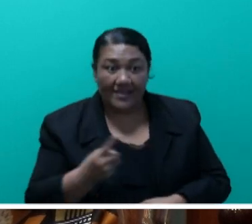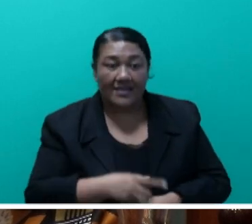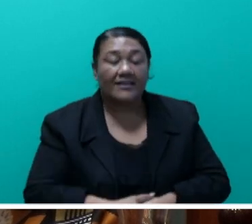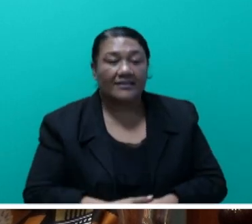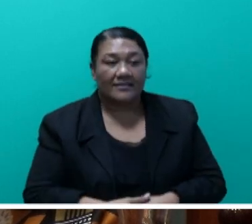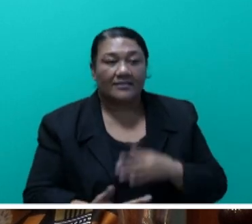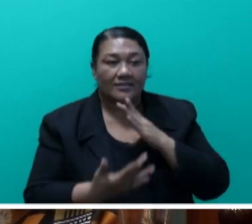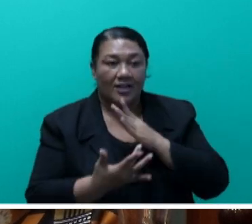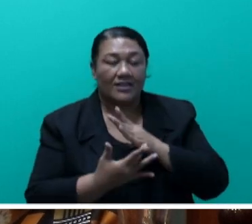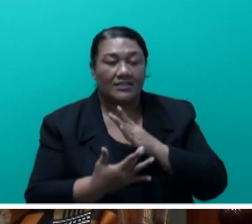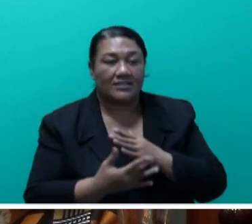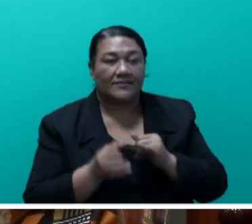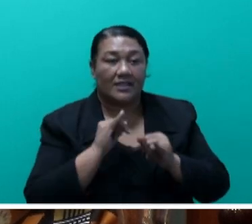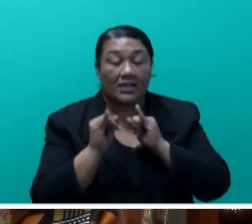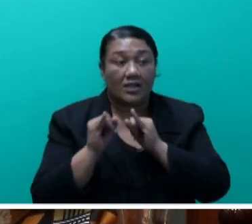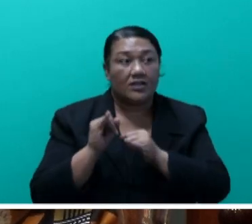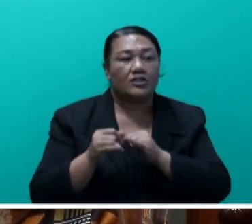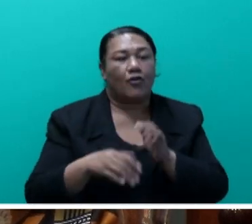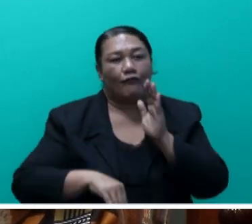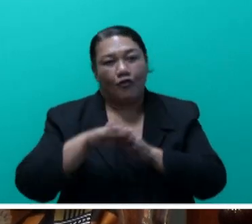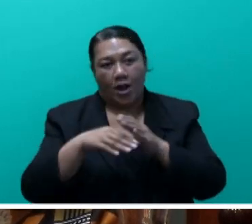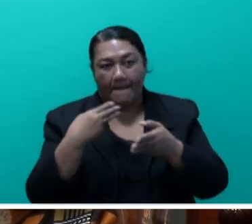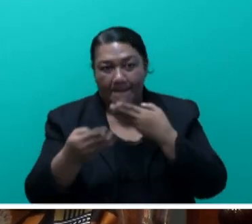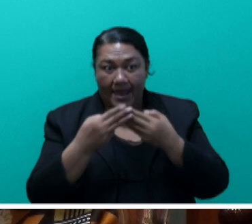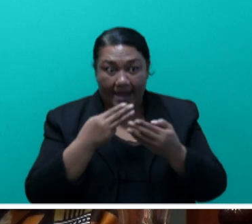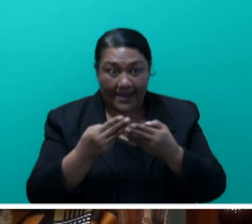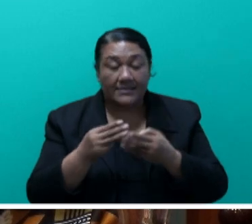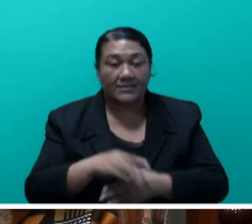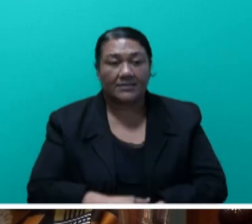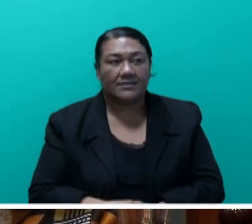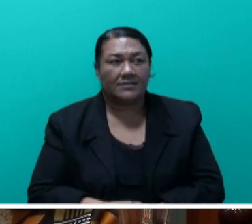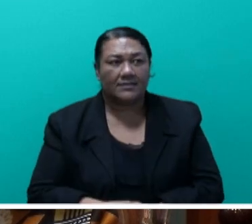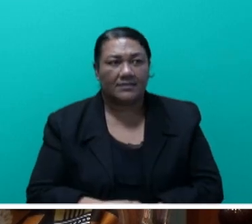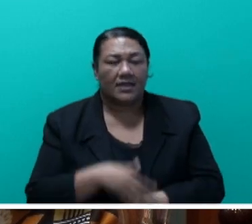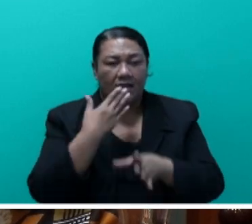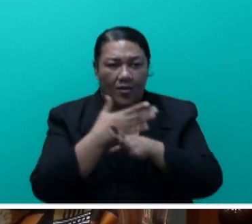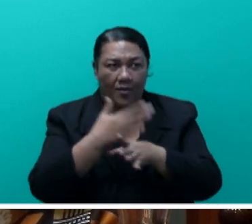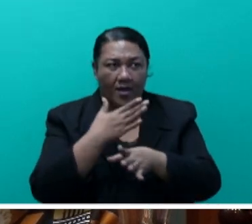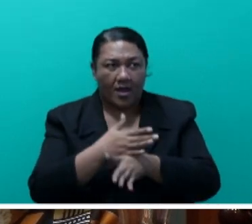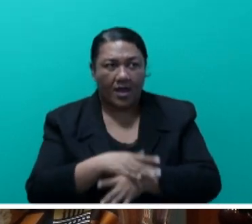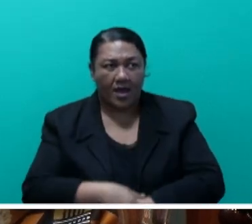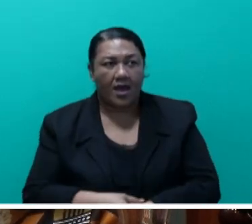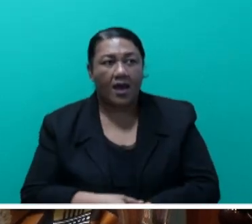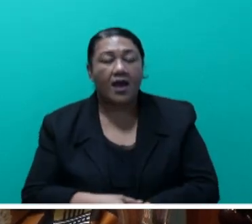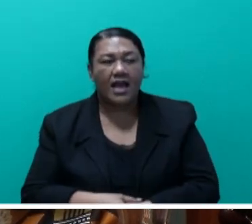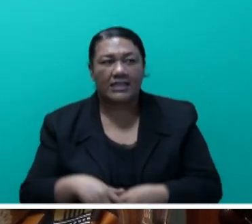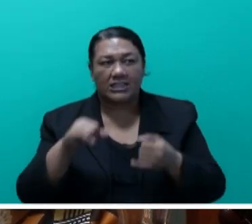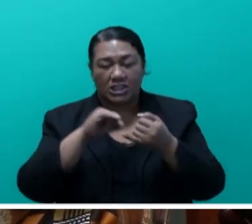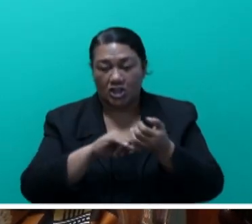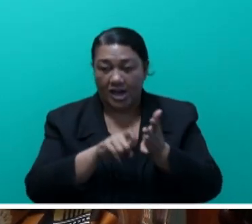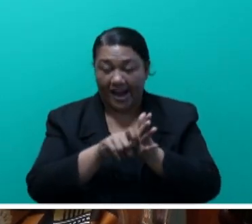introduce, and to fully manage the work at SRIF extended to the cane